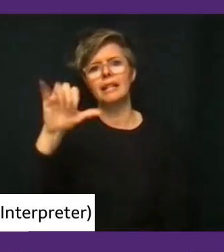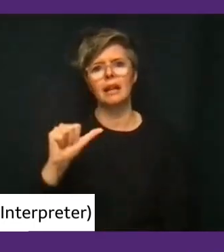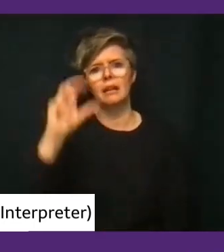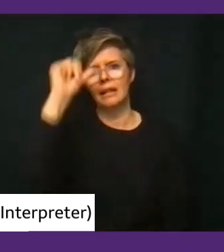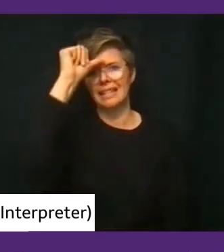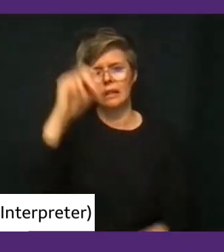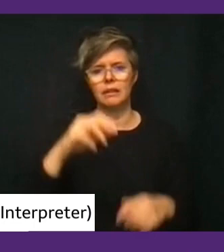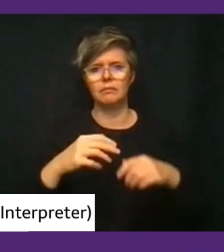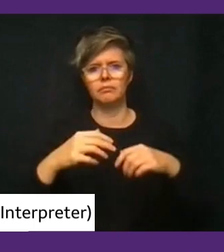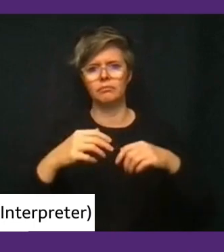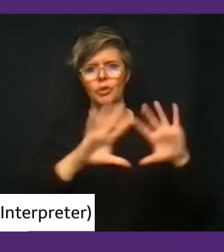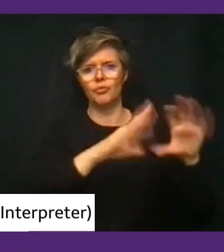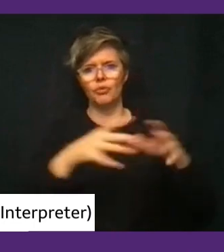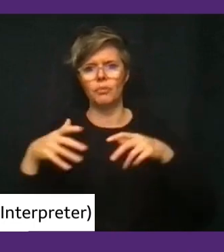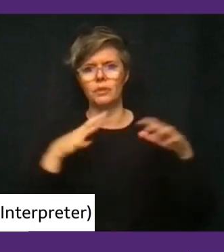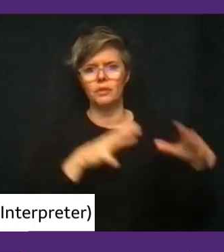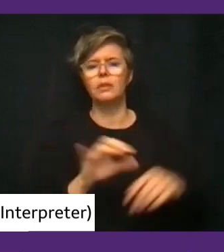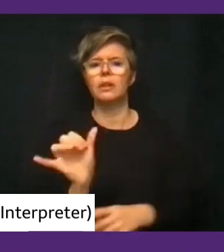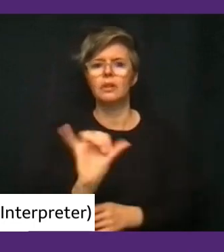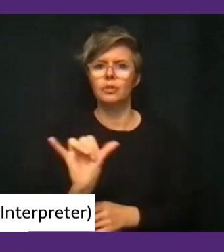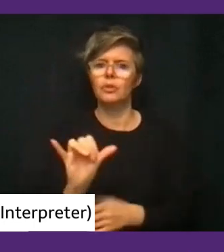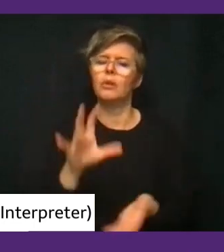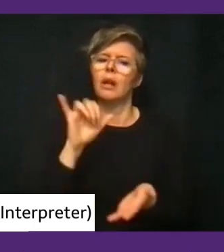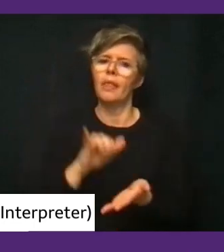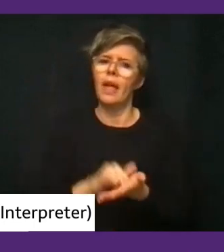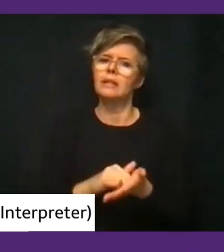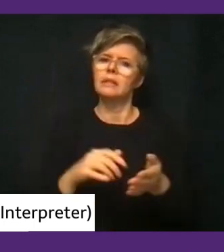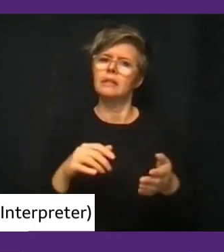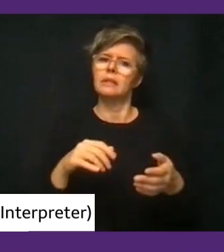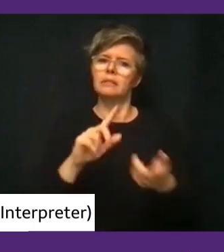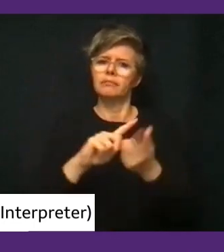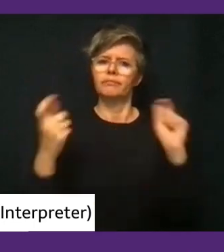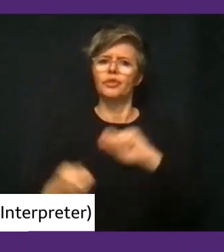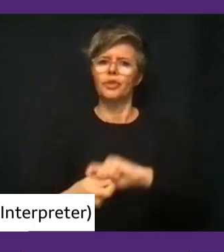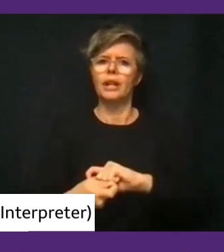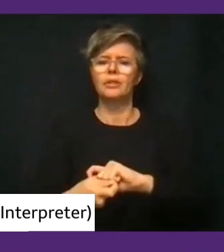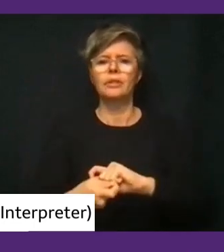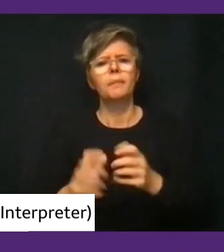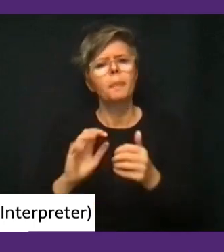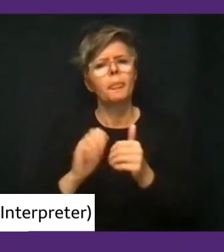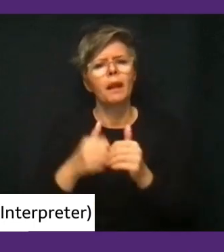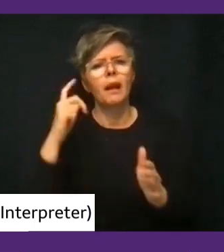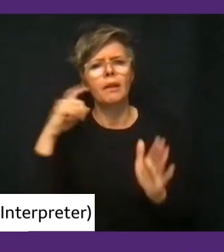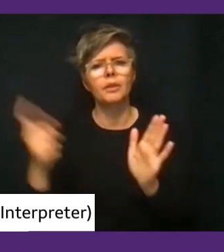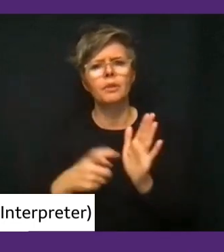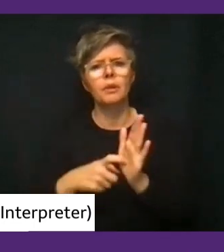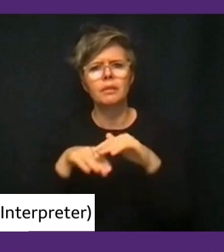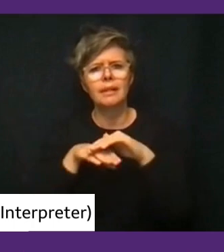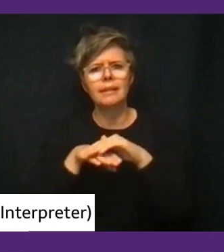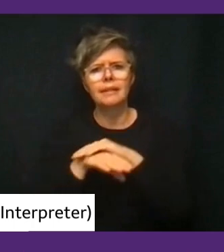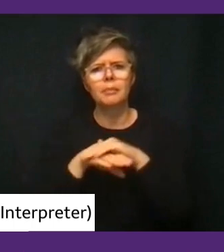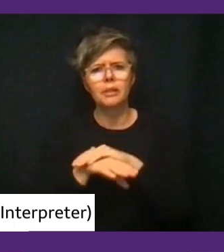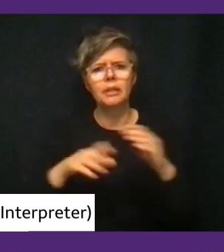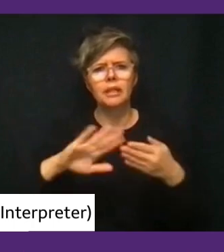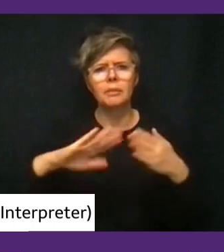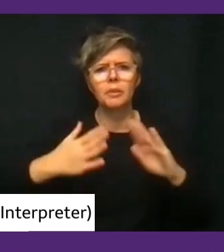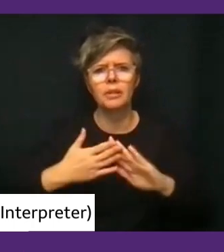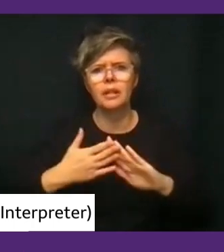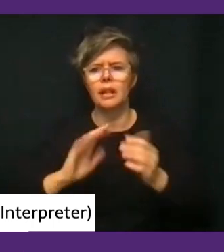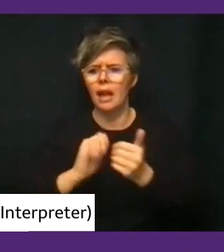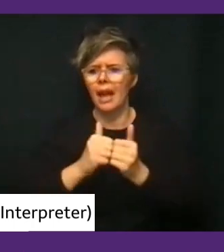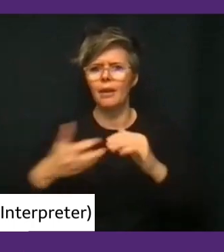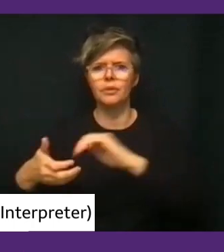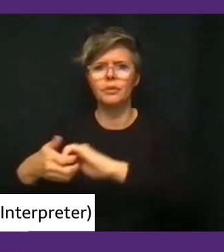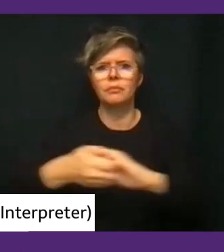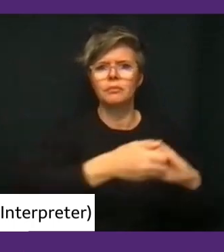another sort of take on that change. How do you see the sort of accessibility community? I'm particularly thinking about the way we work together and support